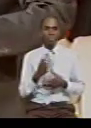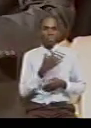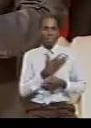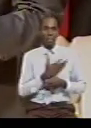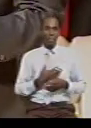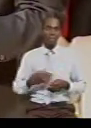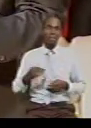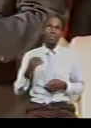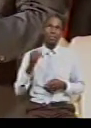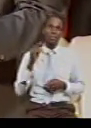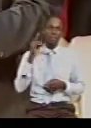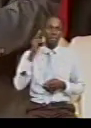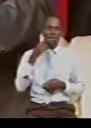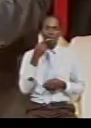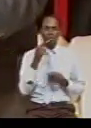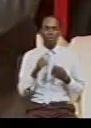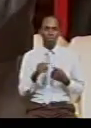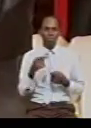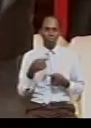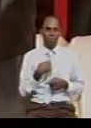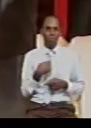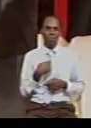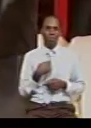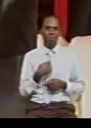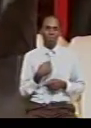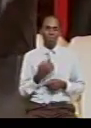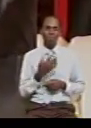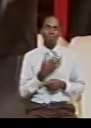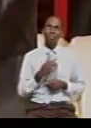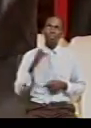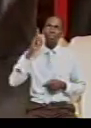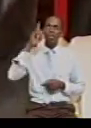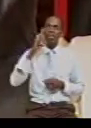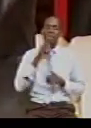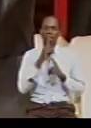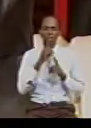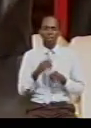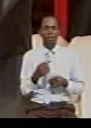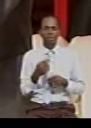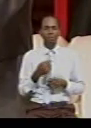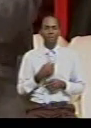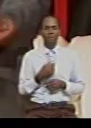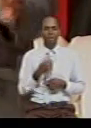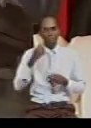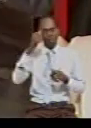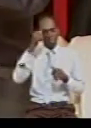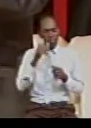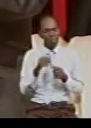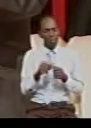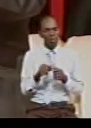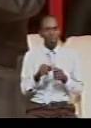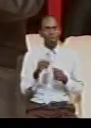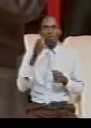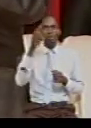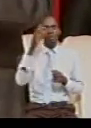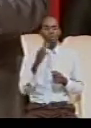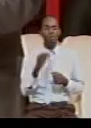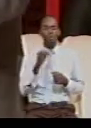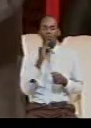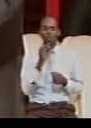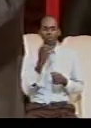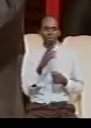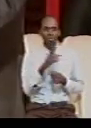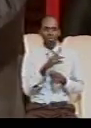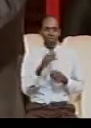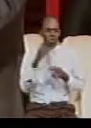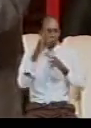said unto me, and he said unto me, remember, God is no respecter